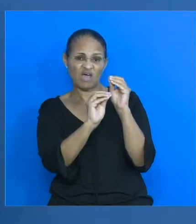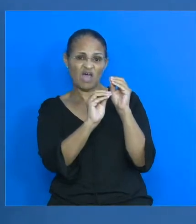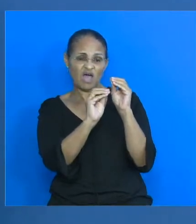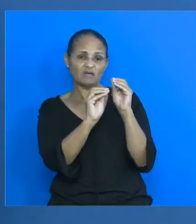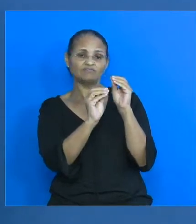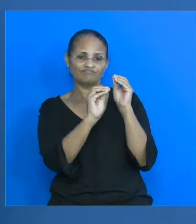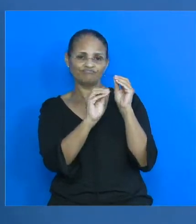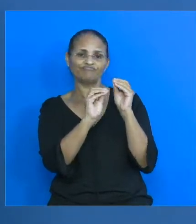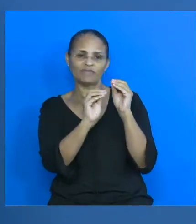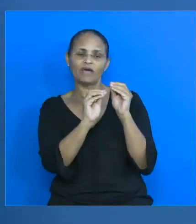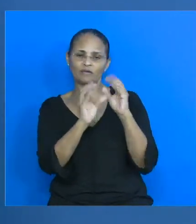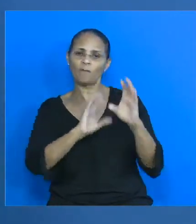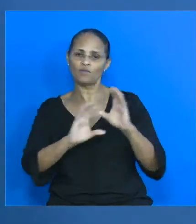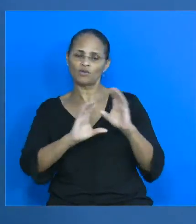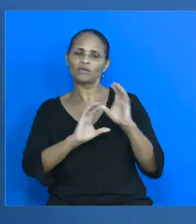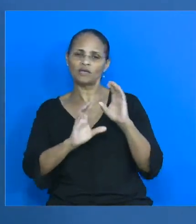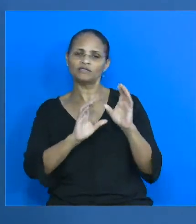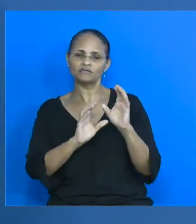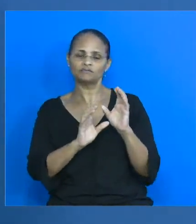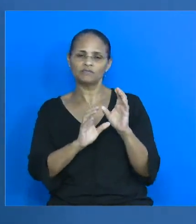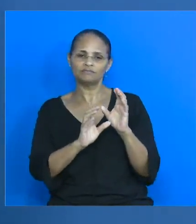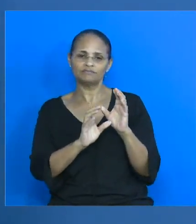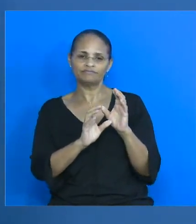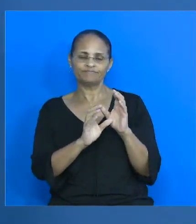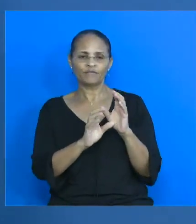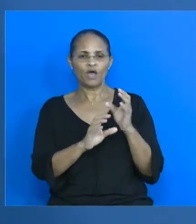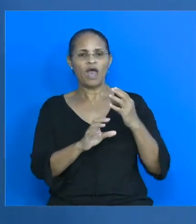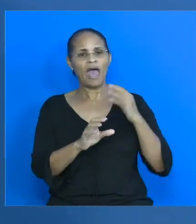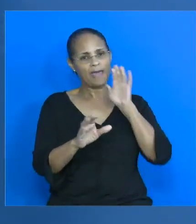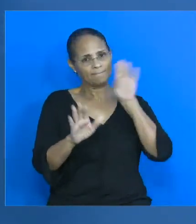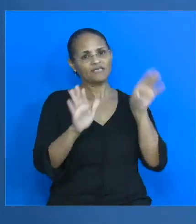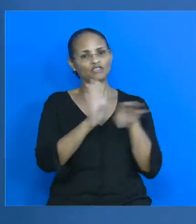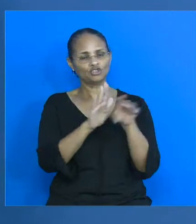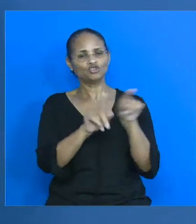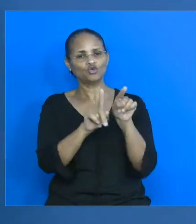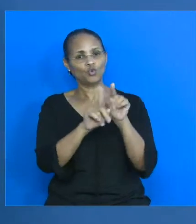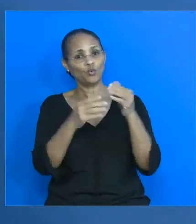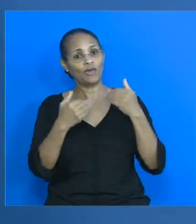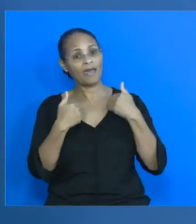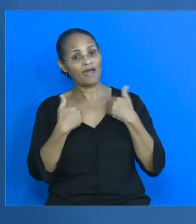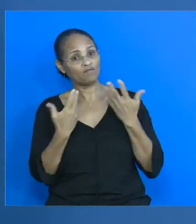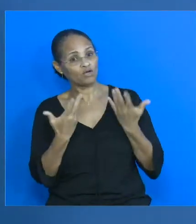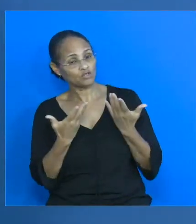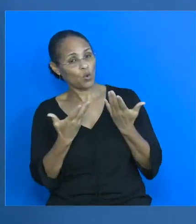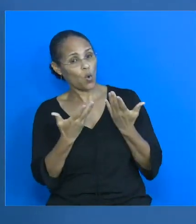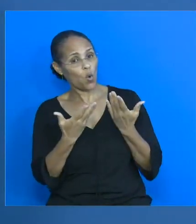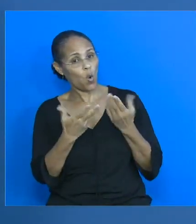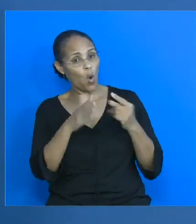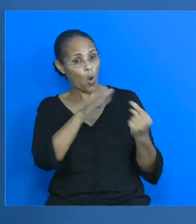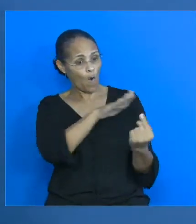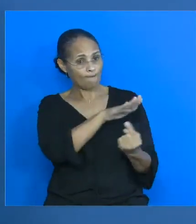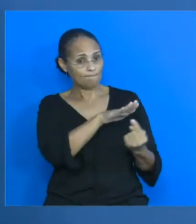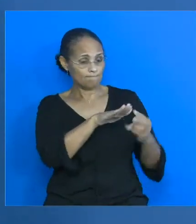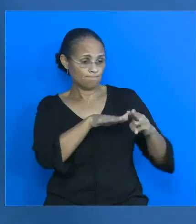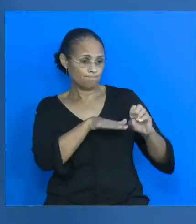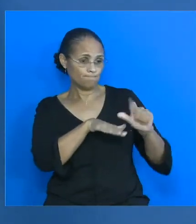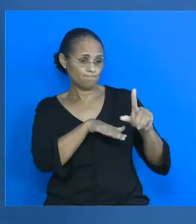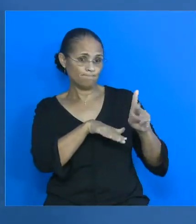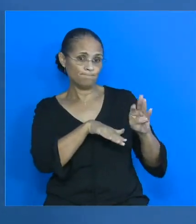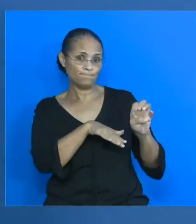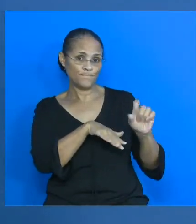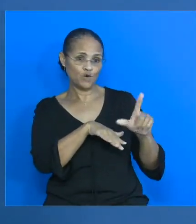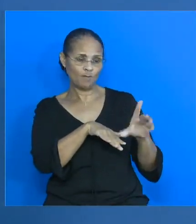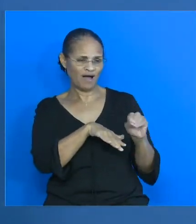communicational guidance on this, illustrations and the like. We have a phenomenon that's called mobile quarantine. And though I know the words don't